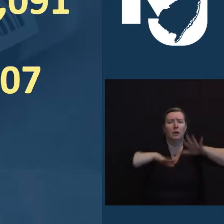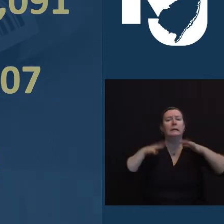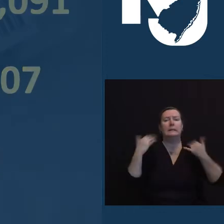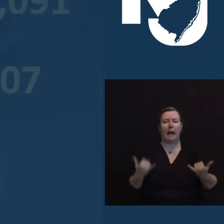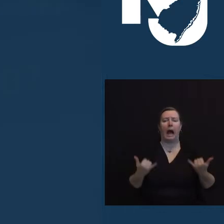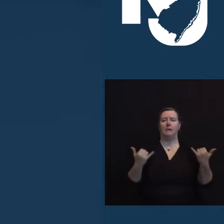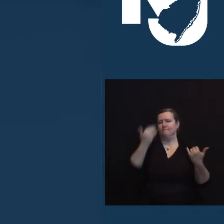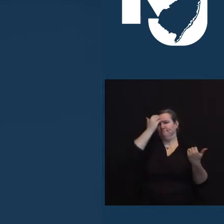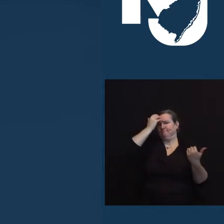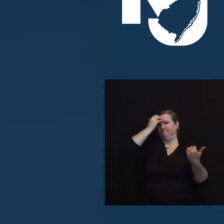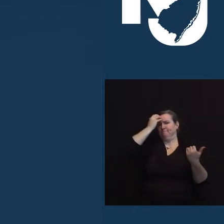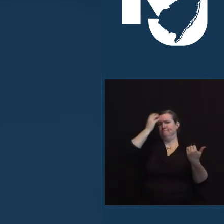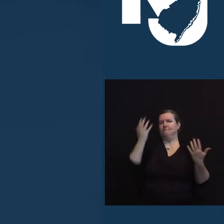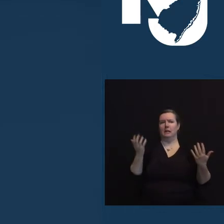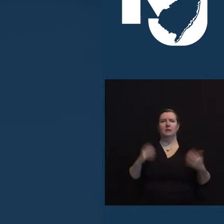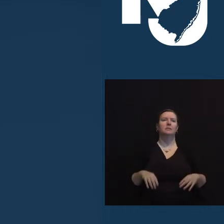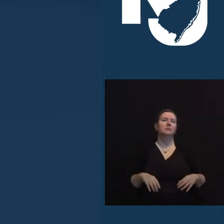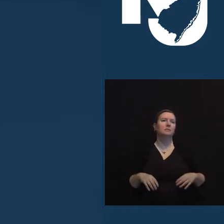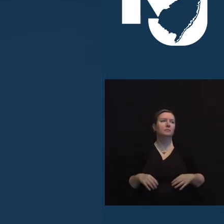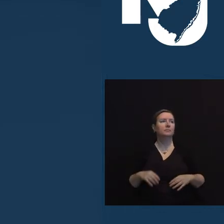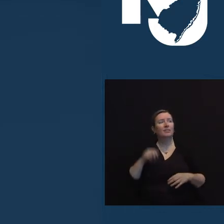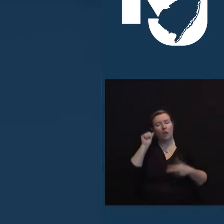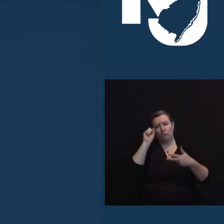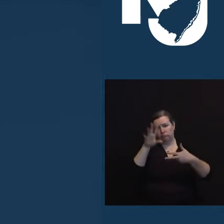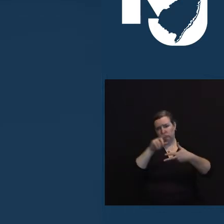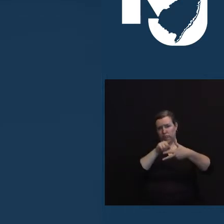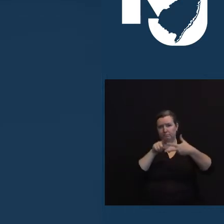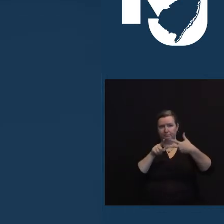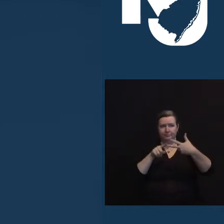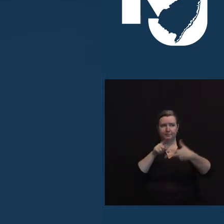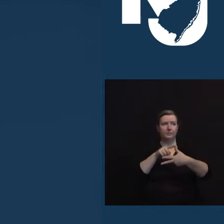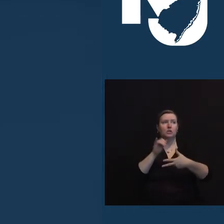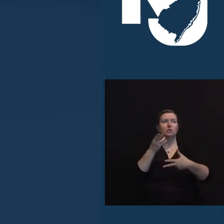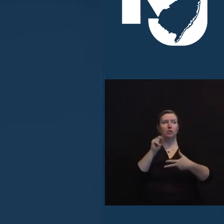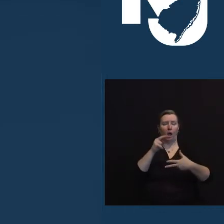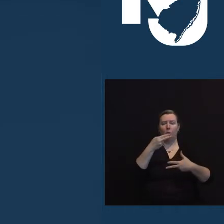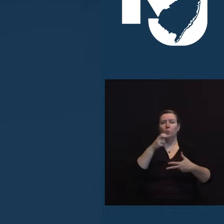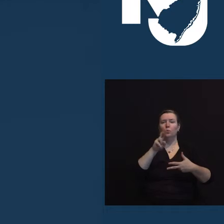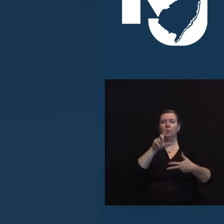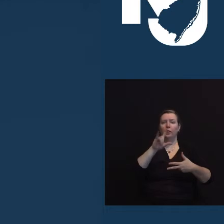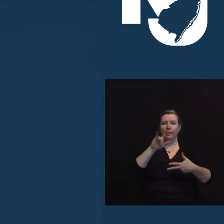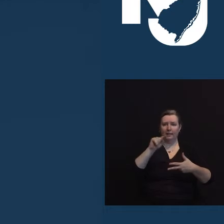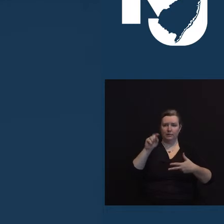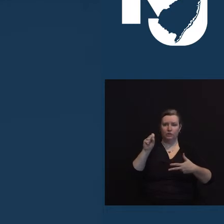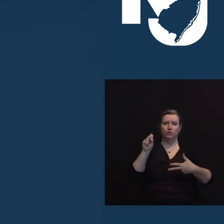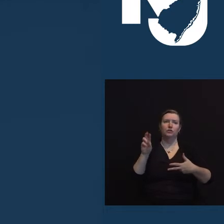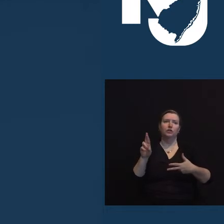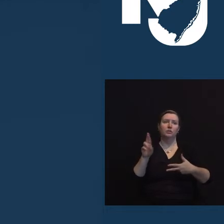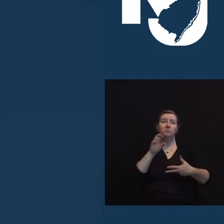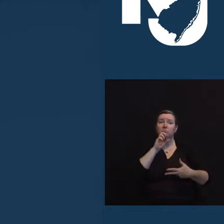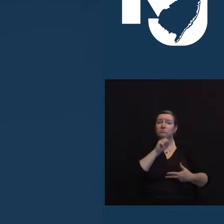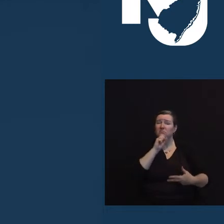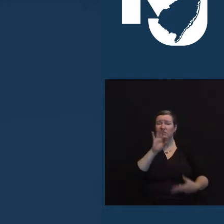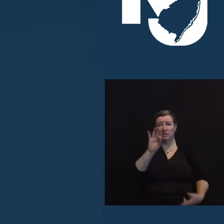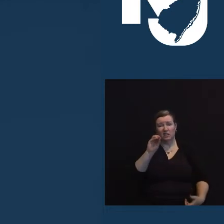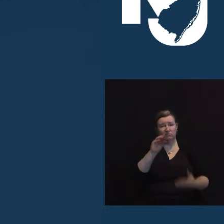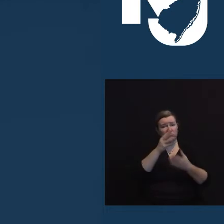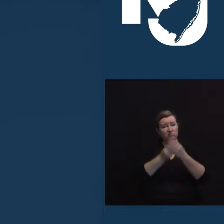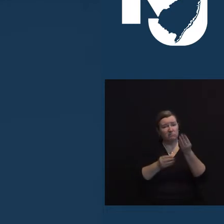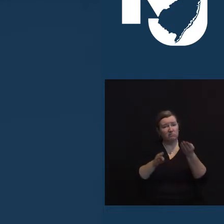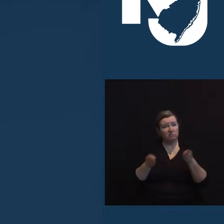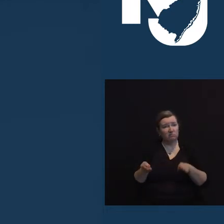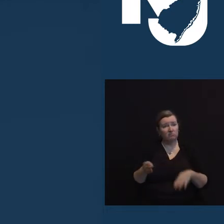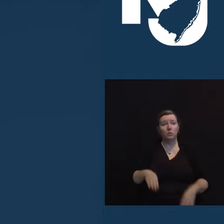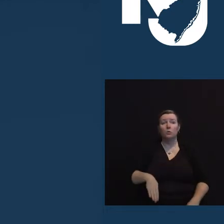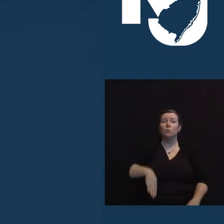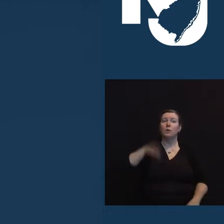remembering John Hewlett Sr. And John was 90 years old. He spent his youth in Neptune City,